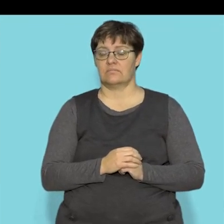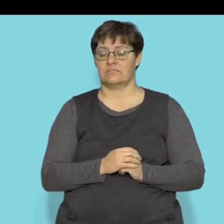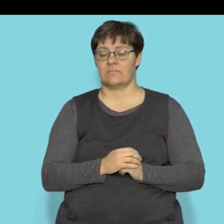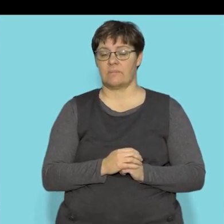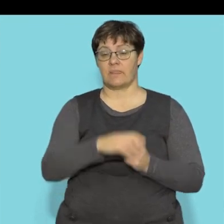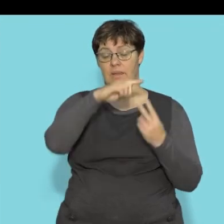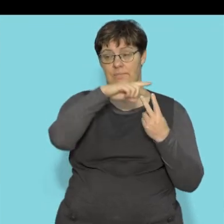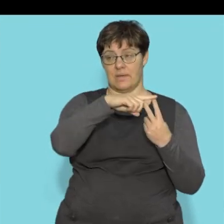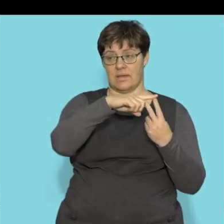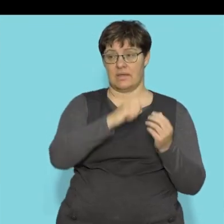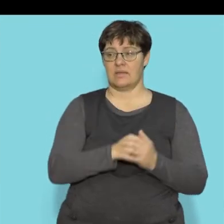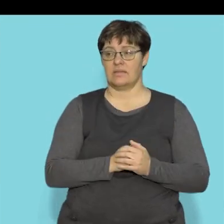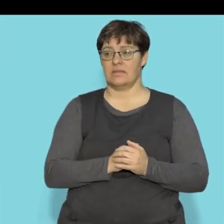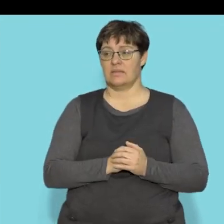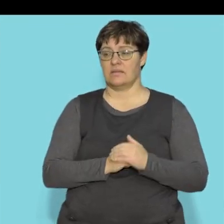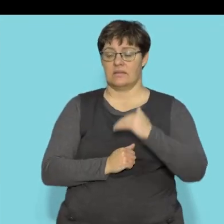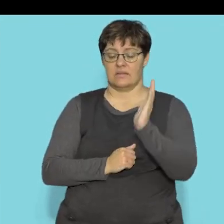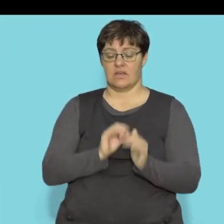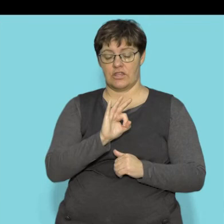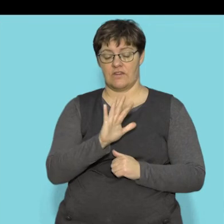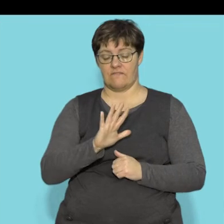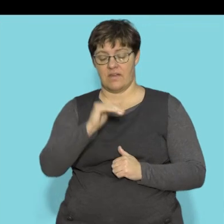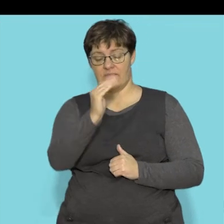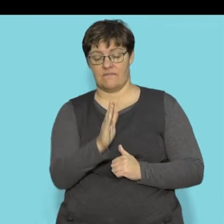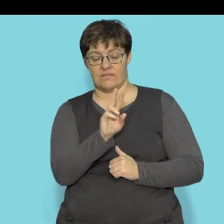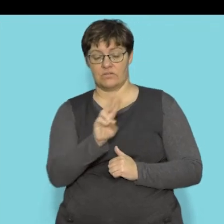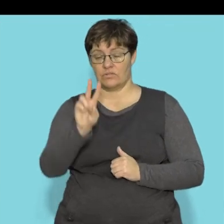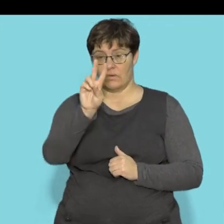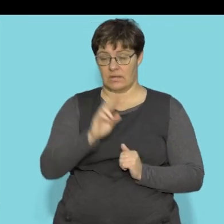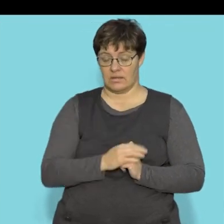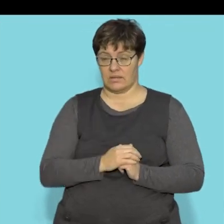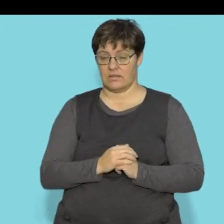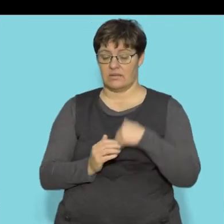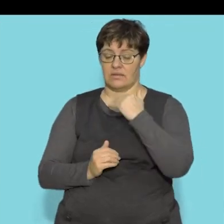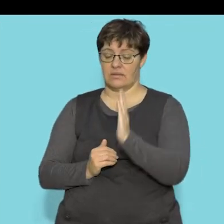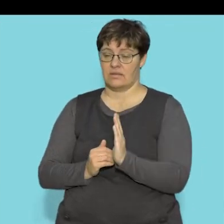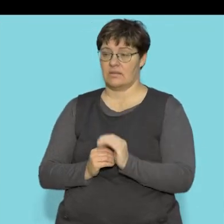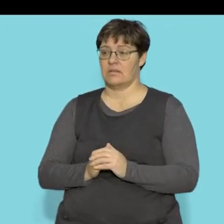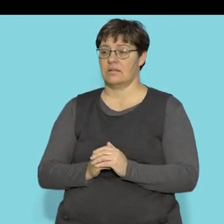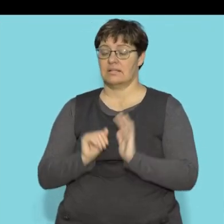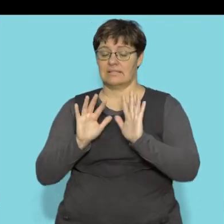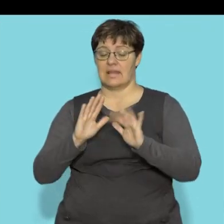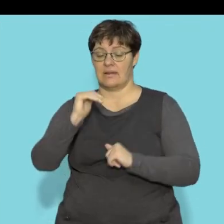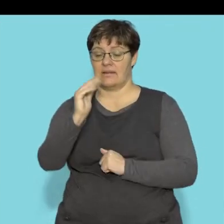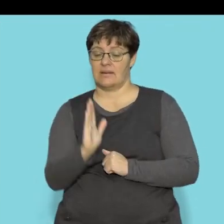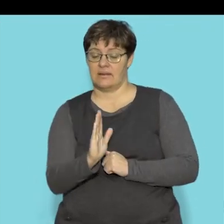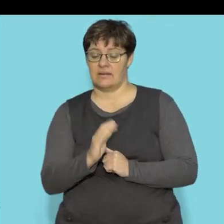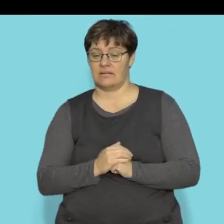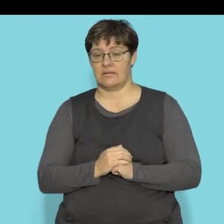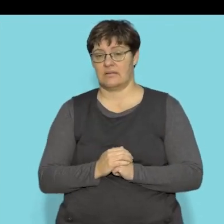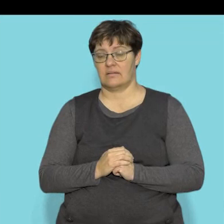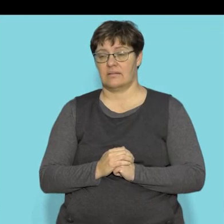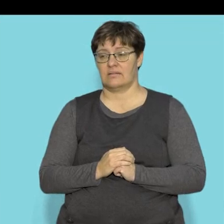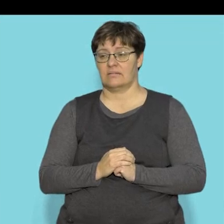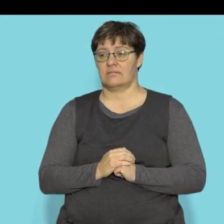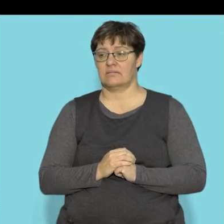So it's pi r squared, which is 35 squared, multiplied by my height of